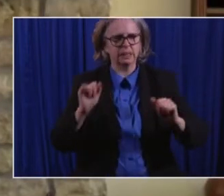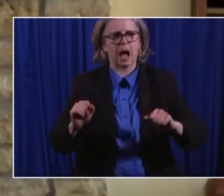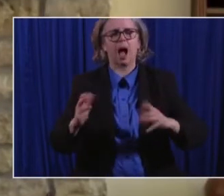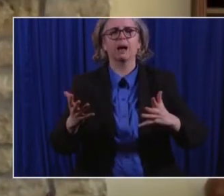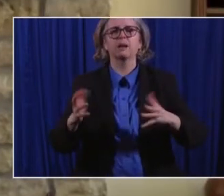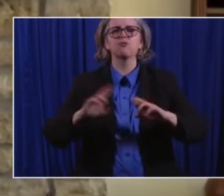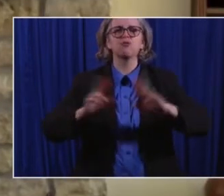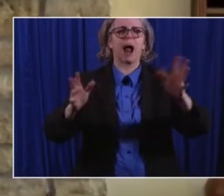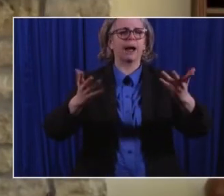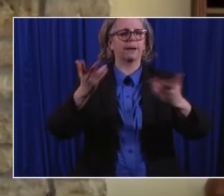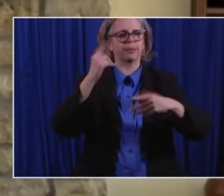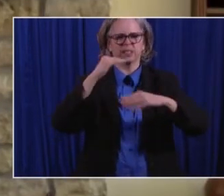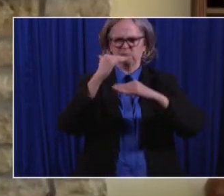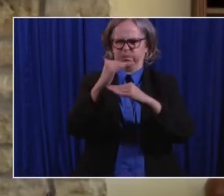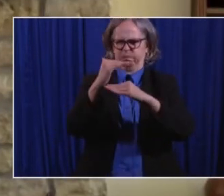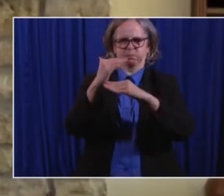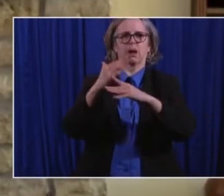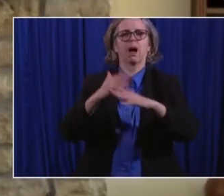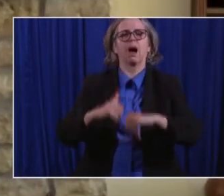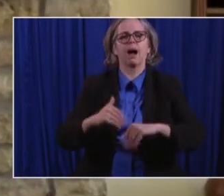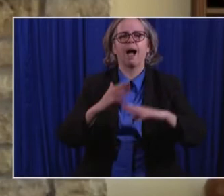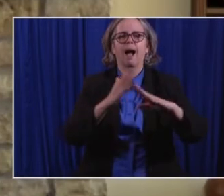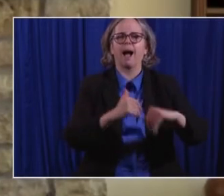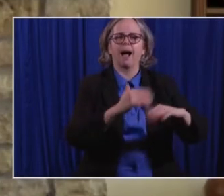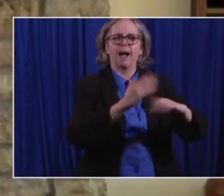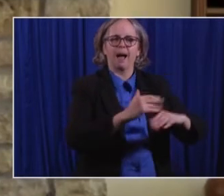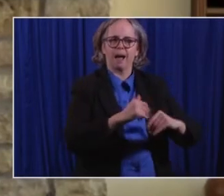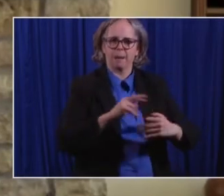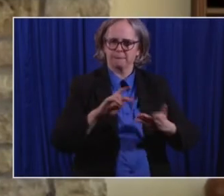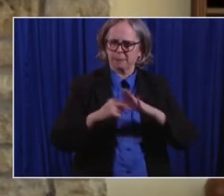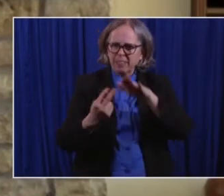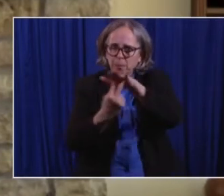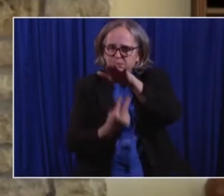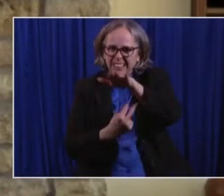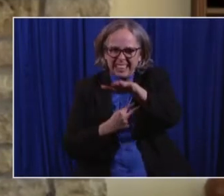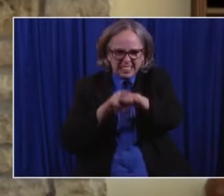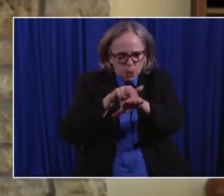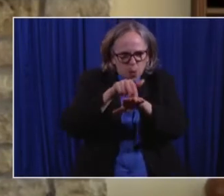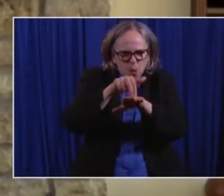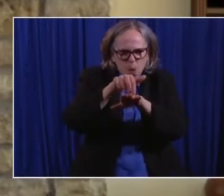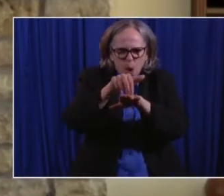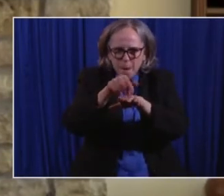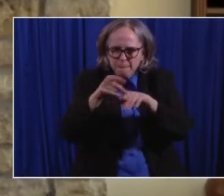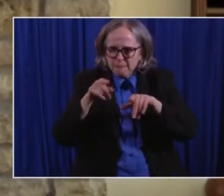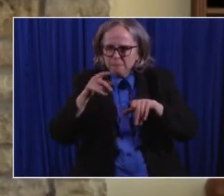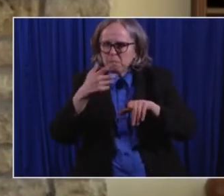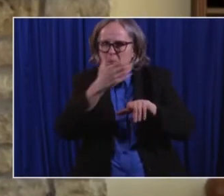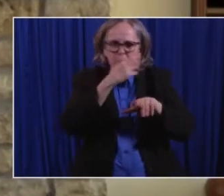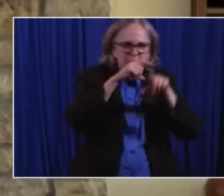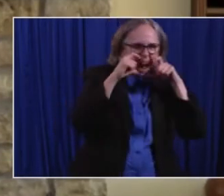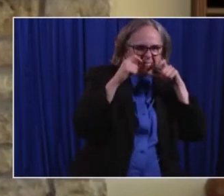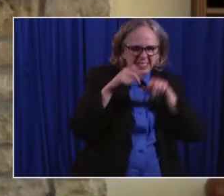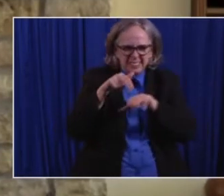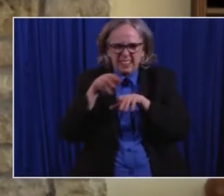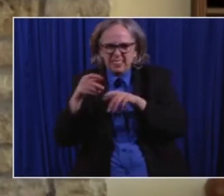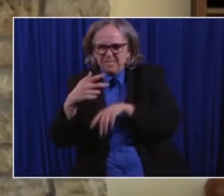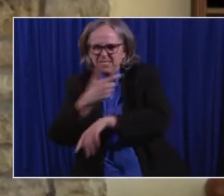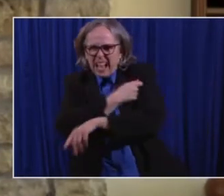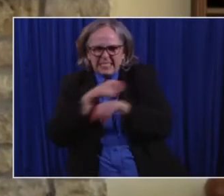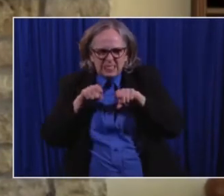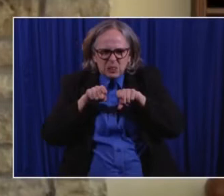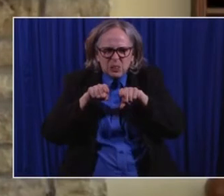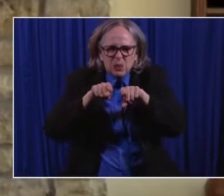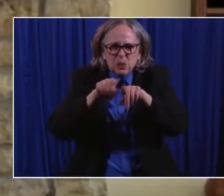a bridge, and the bridge is the mask and the vaccine, and we got to get to that next point in our lives. And